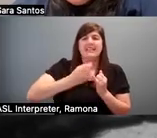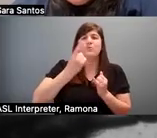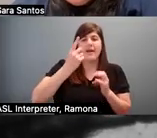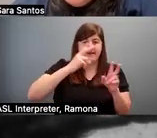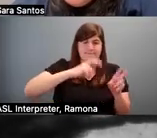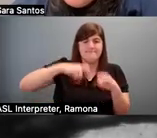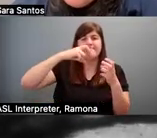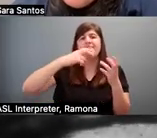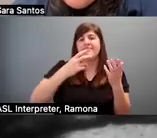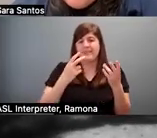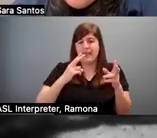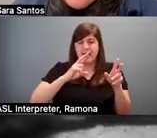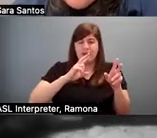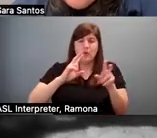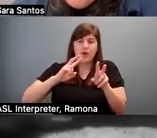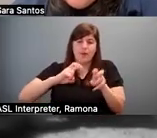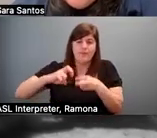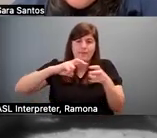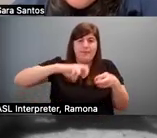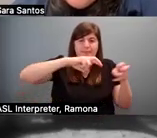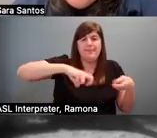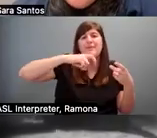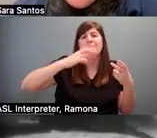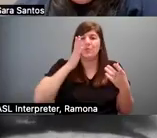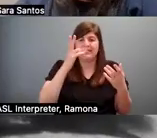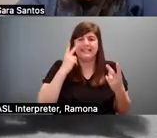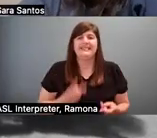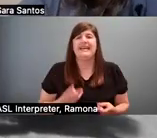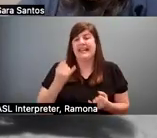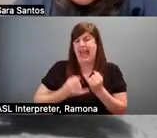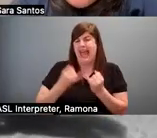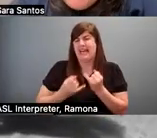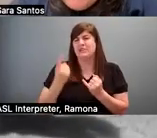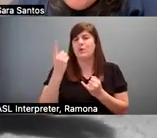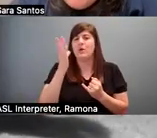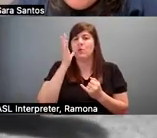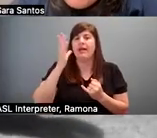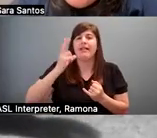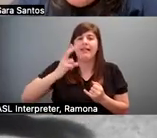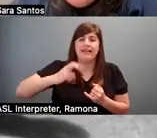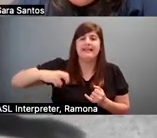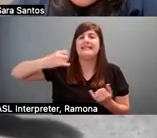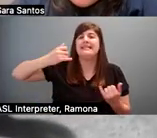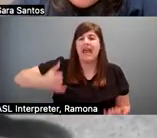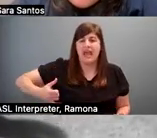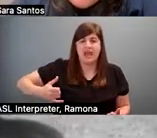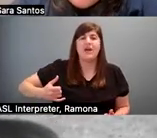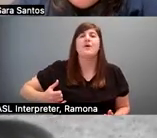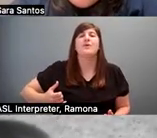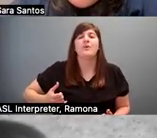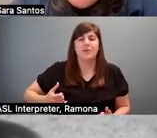beats. So you'll see here, the very last one will beat now, and our